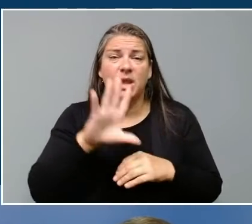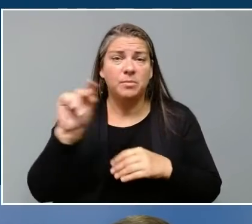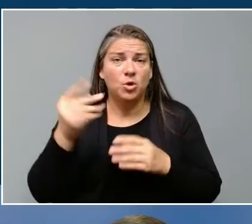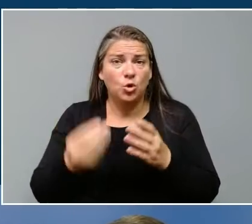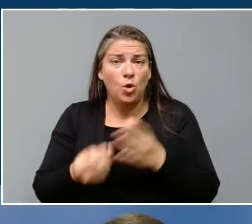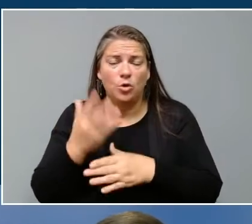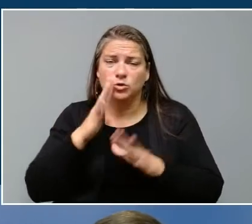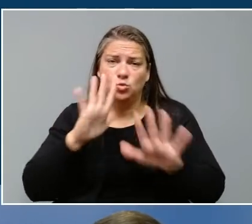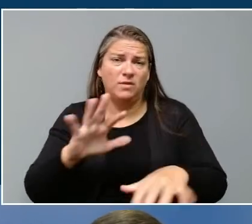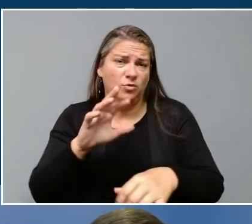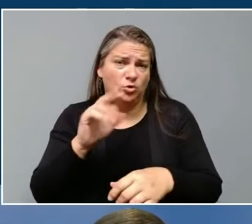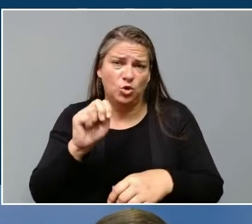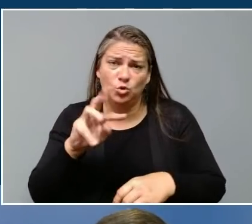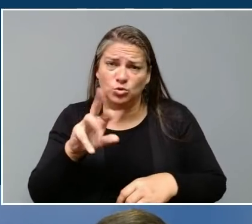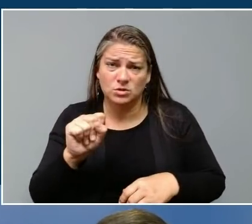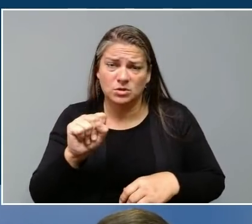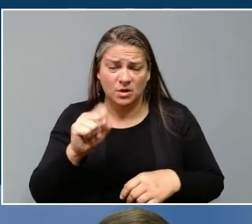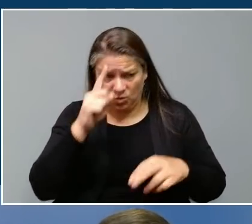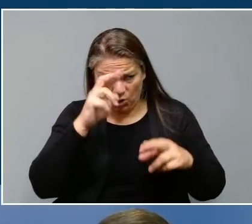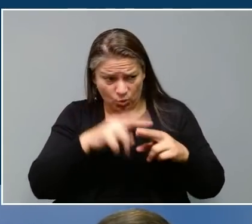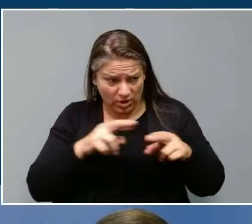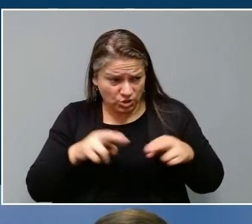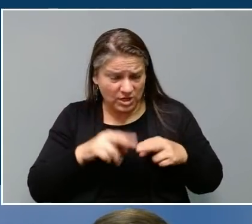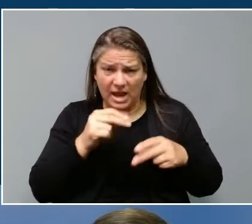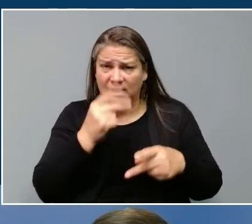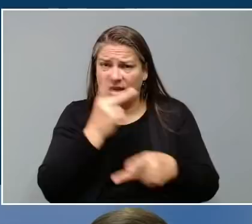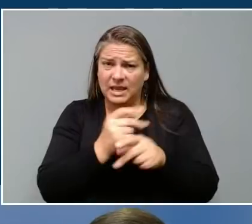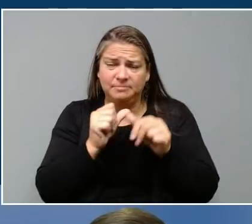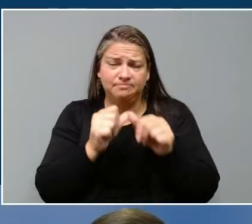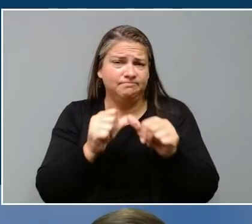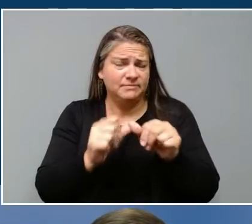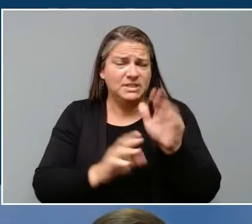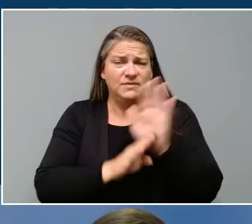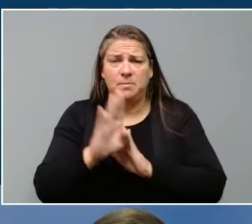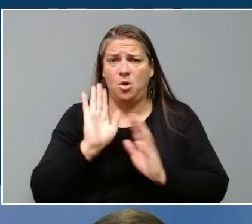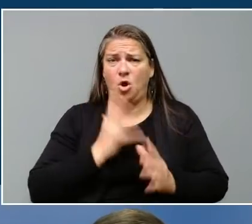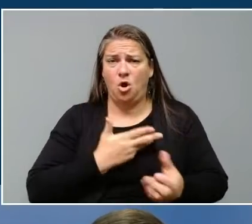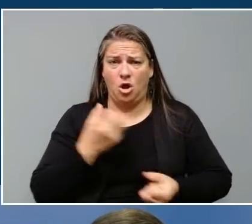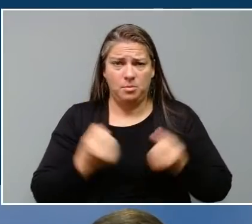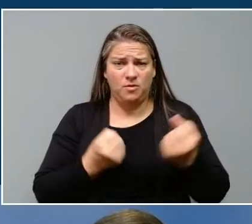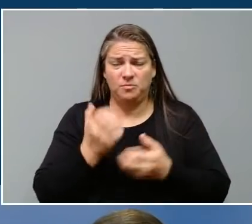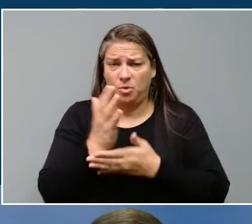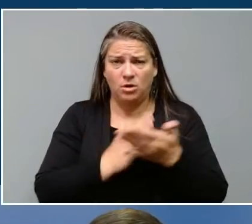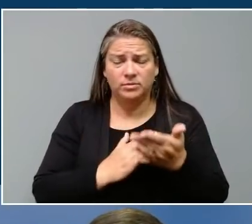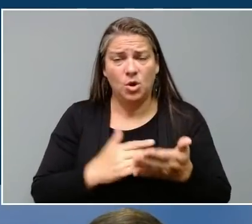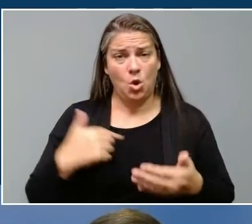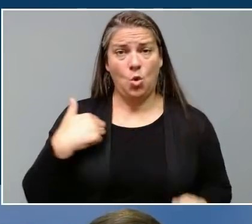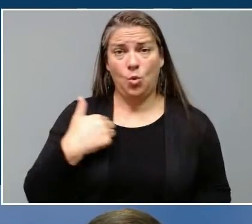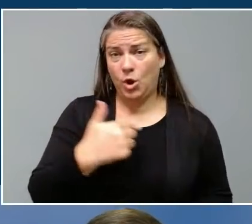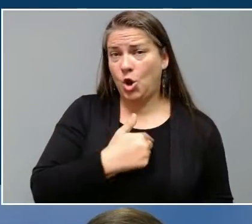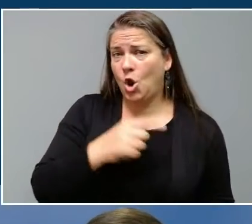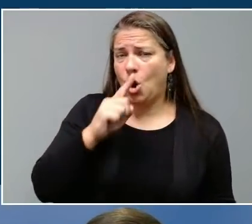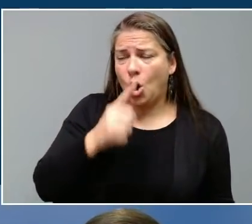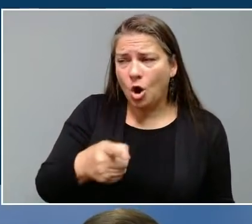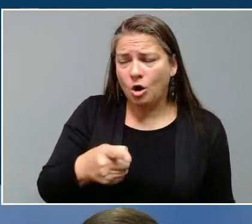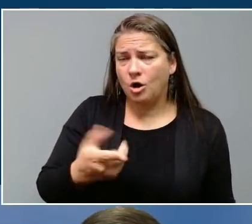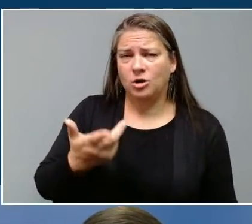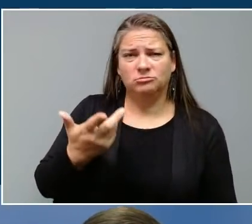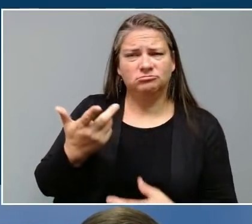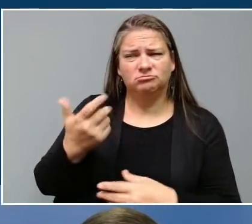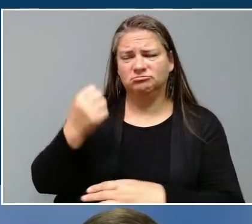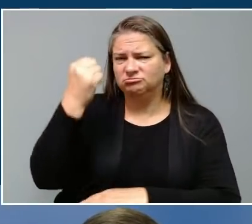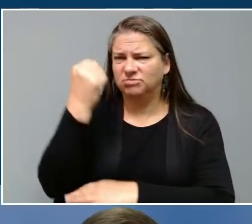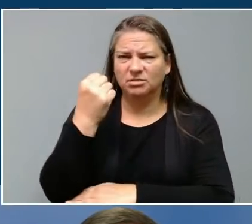only for the region, but the continued development of our automotive sector. We are a dominant automotive